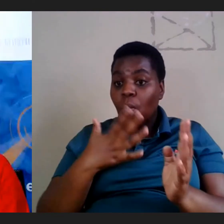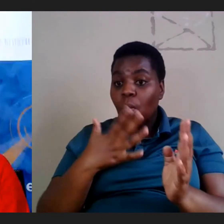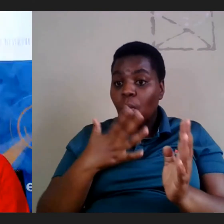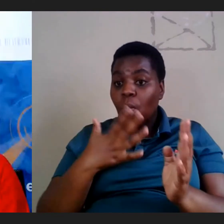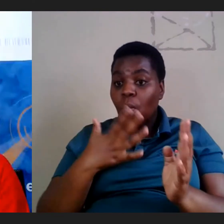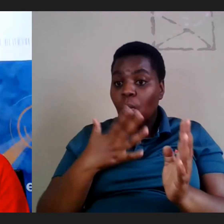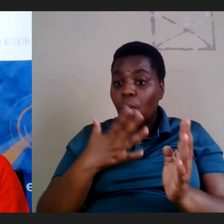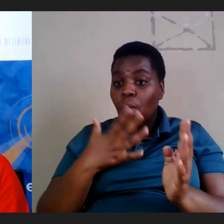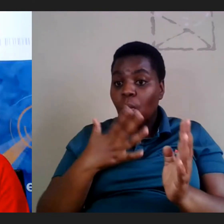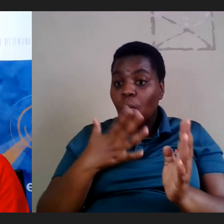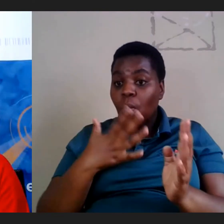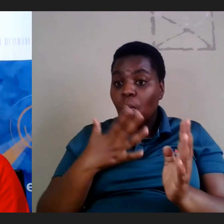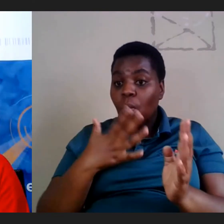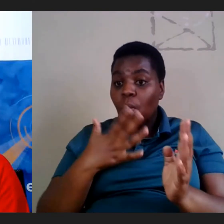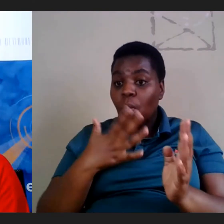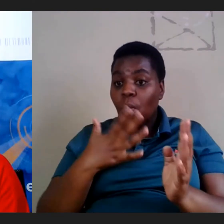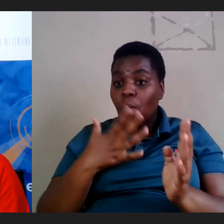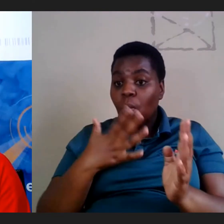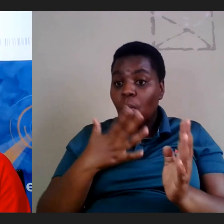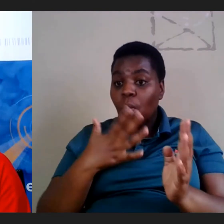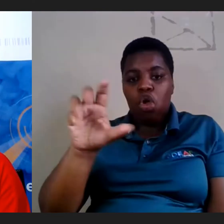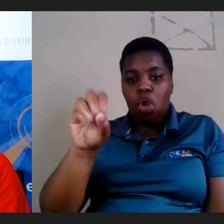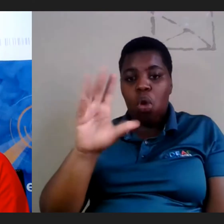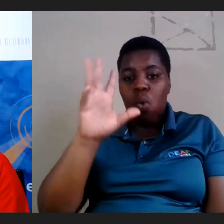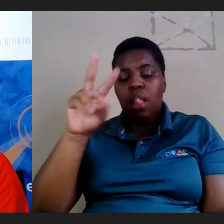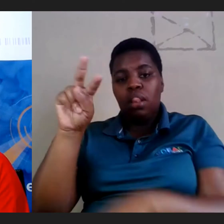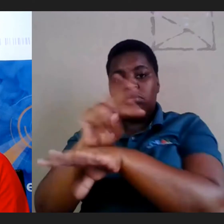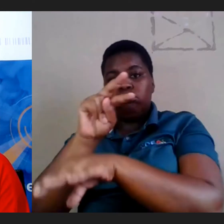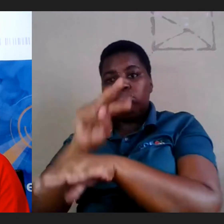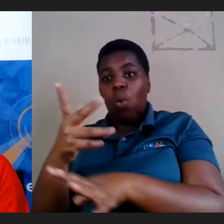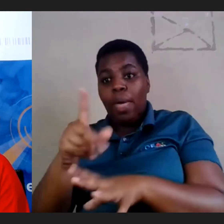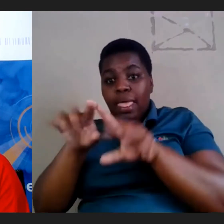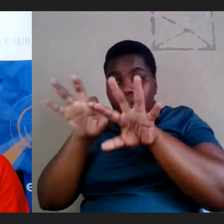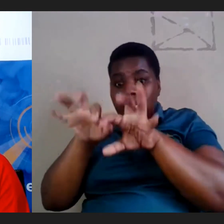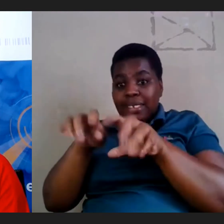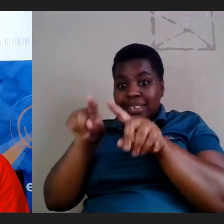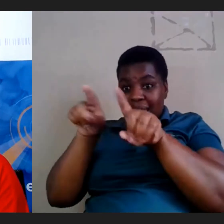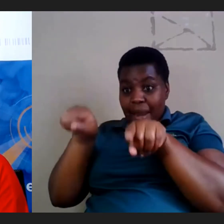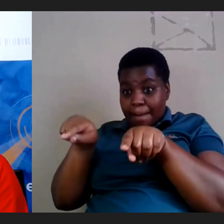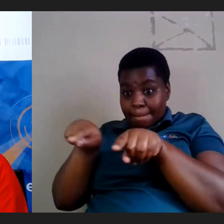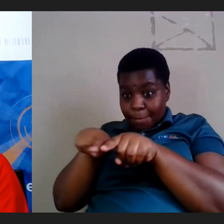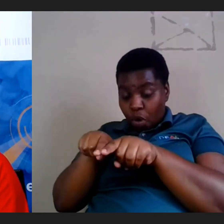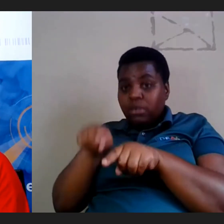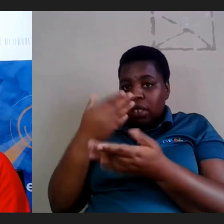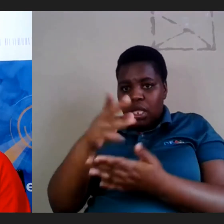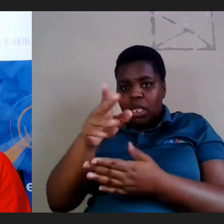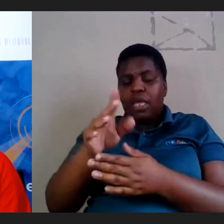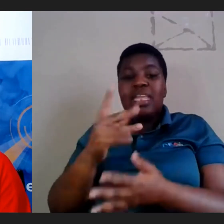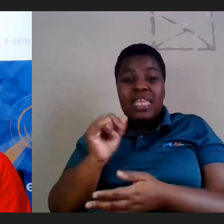speakers. Nokolo will monitor this on our chat box, and if we have some questions there.